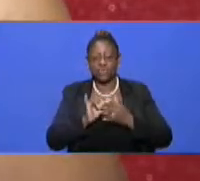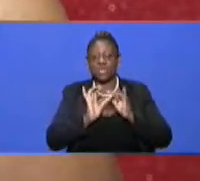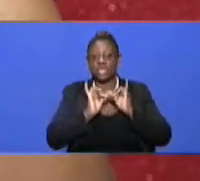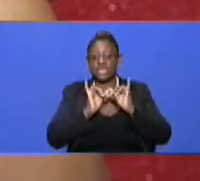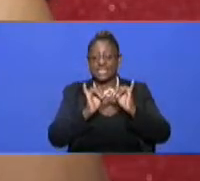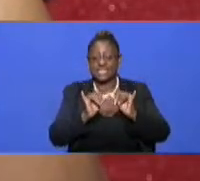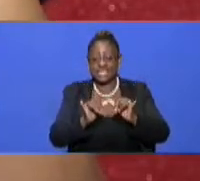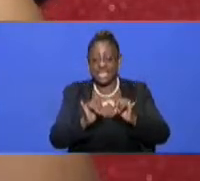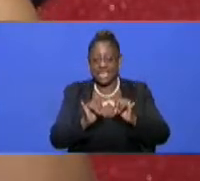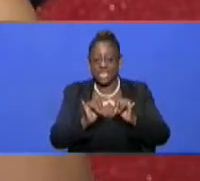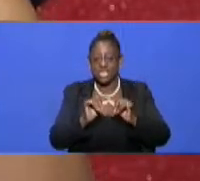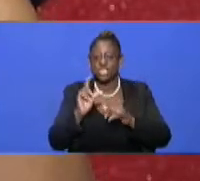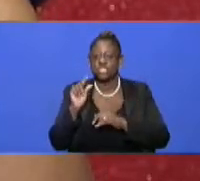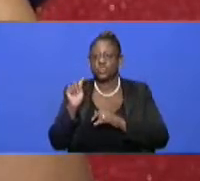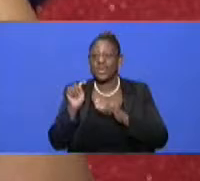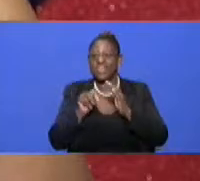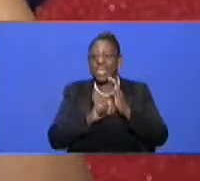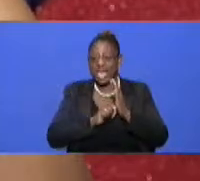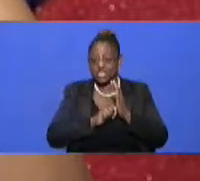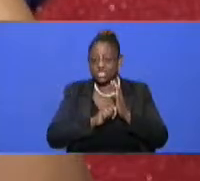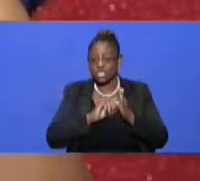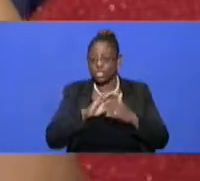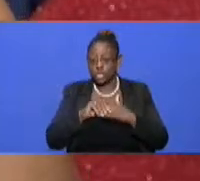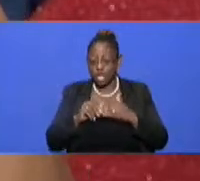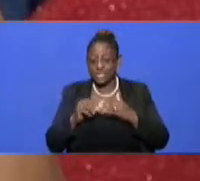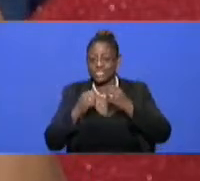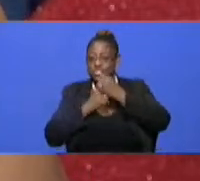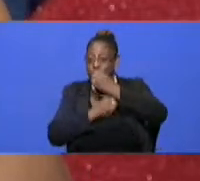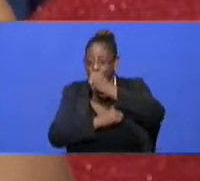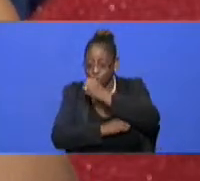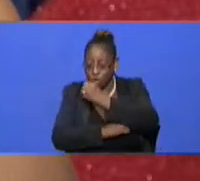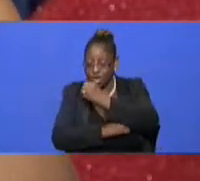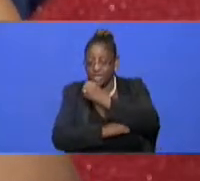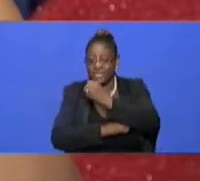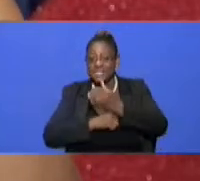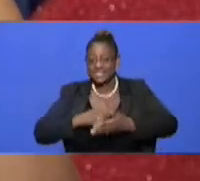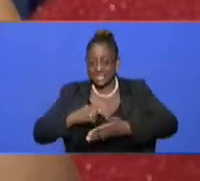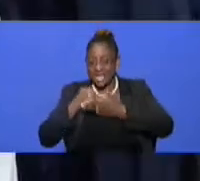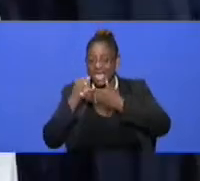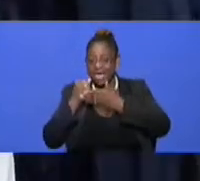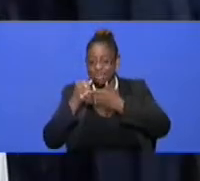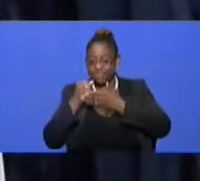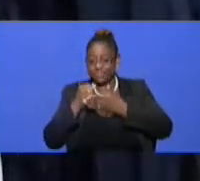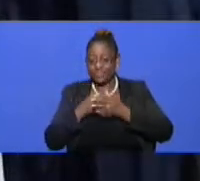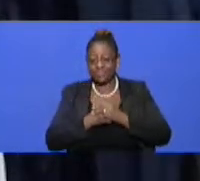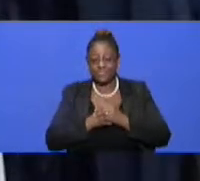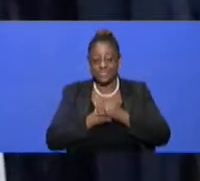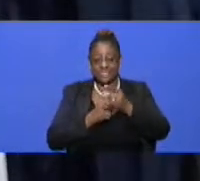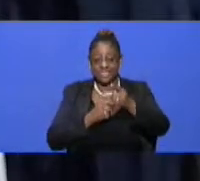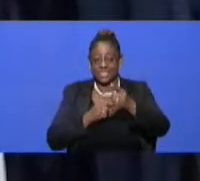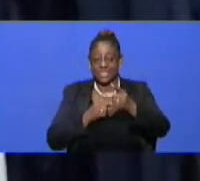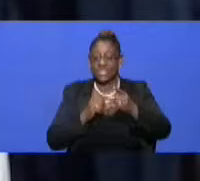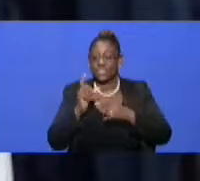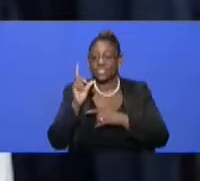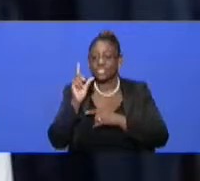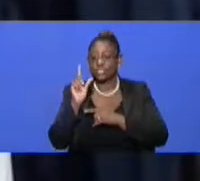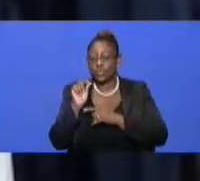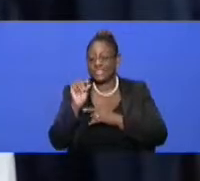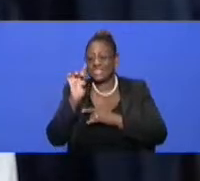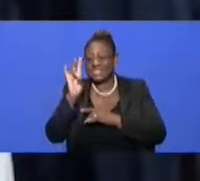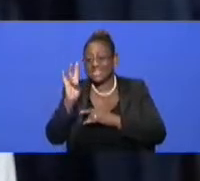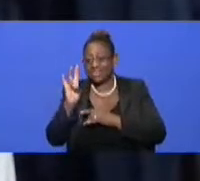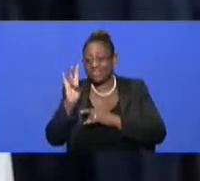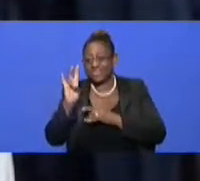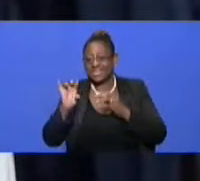extend over $20,000 in support to the foundation this year. The 27th annual Red Ribbon